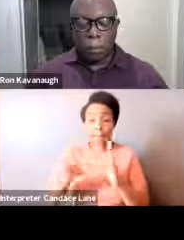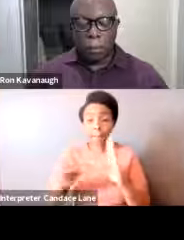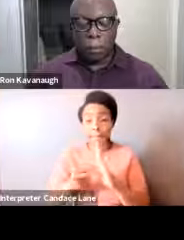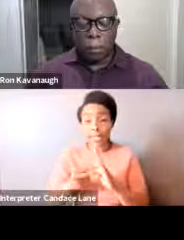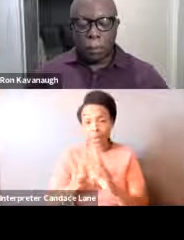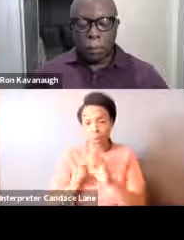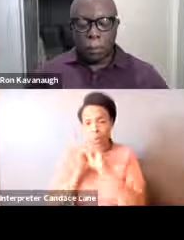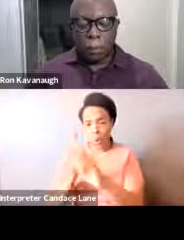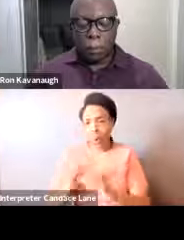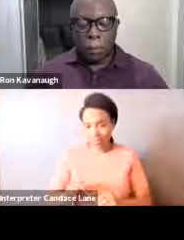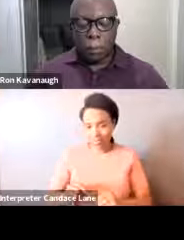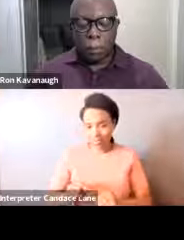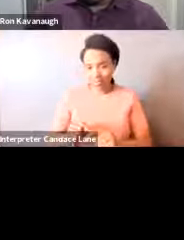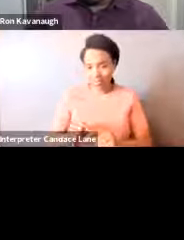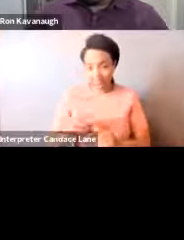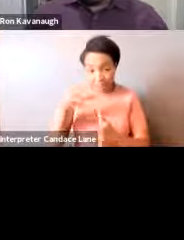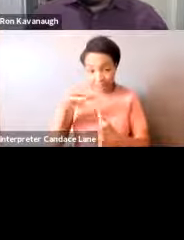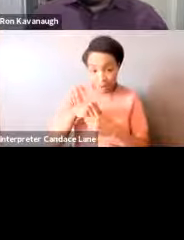Nia.